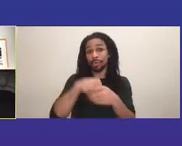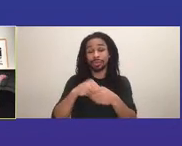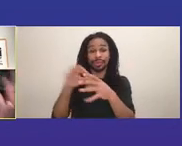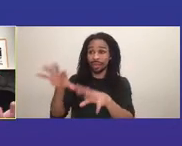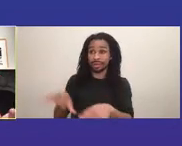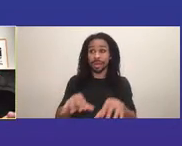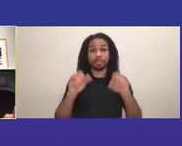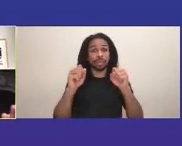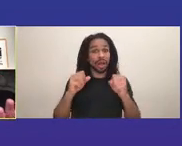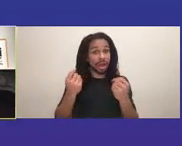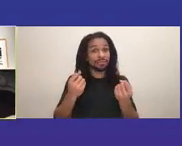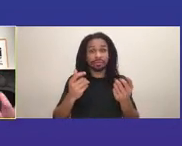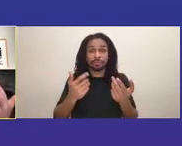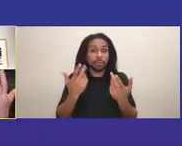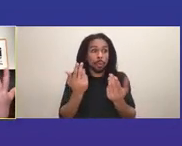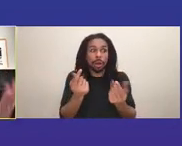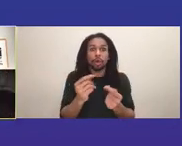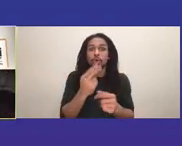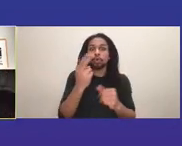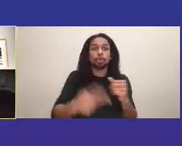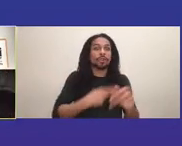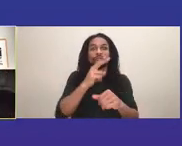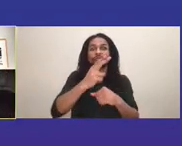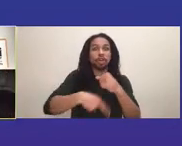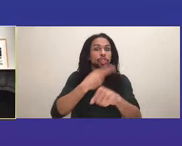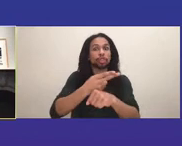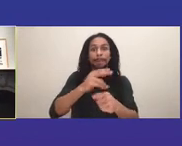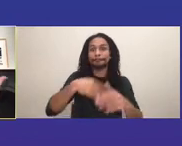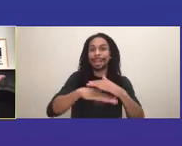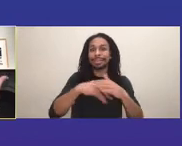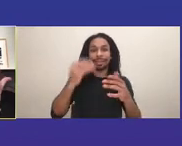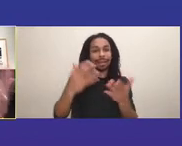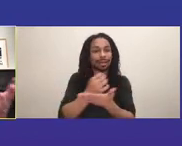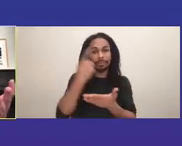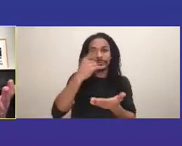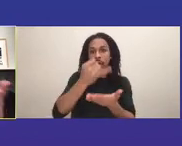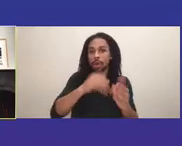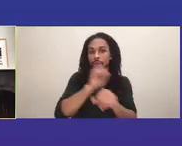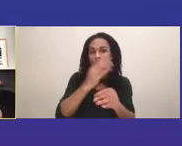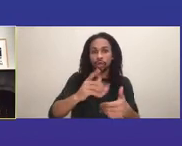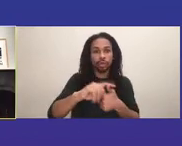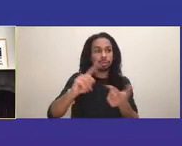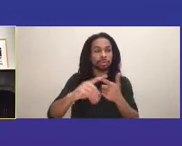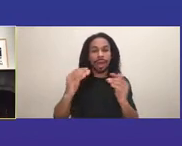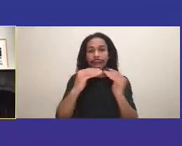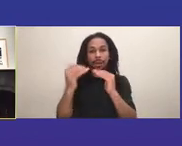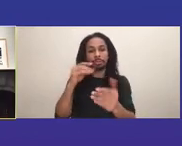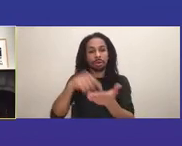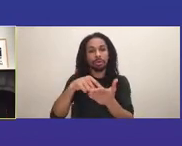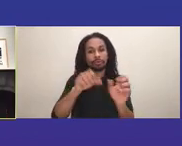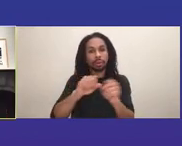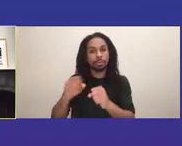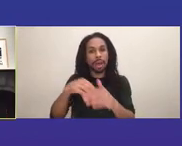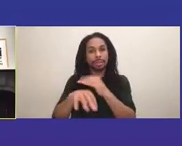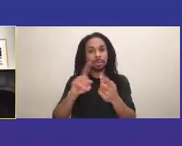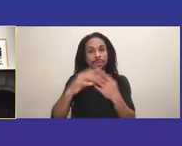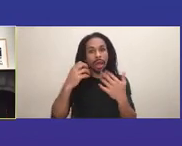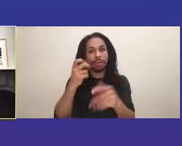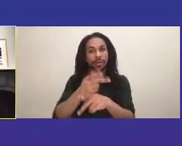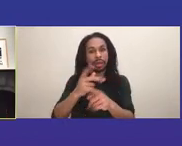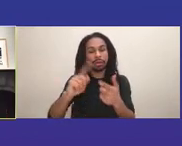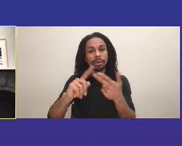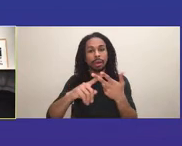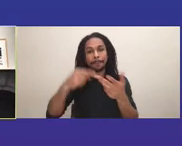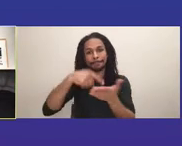things like universal basic income for arts workers, equitable and affordable access to healthcare, and paying arts workers a